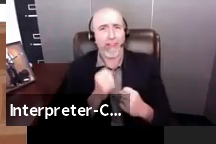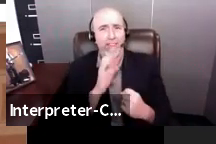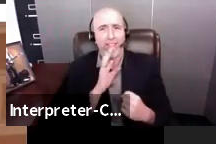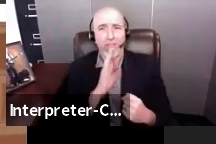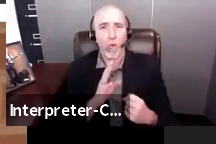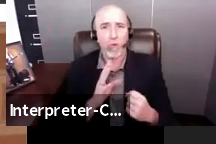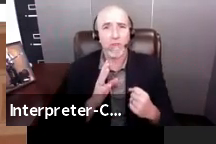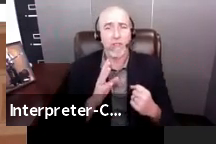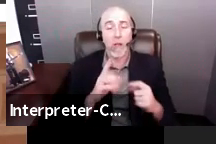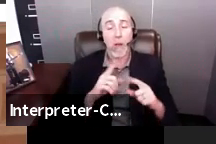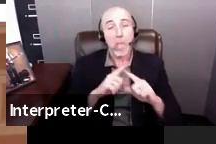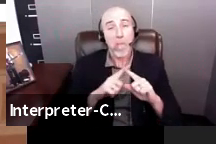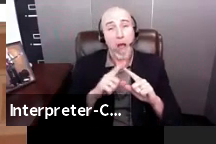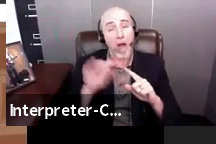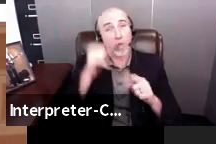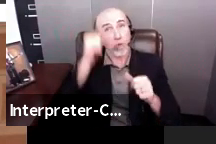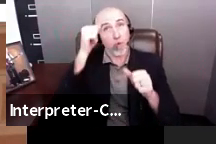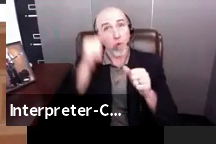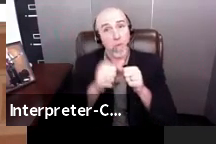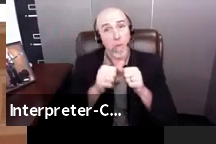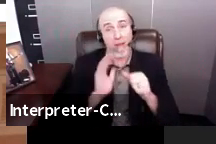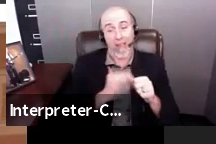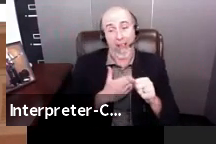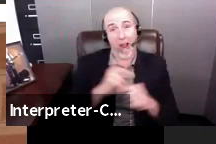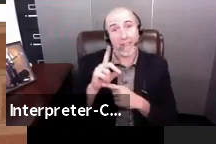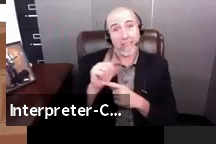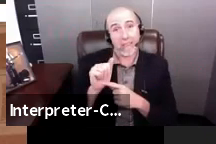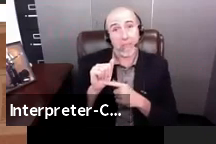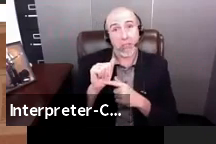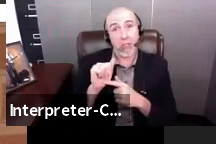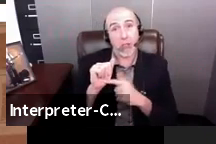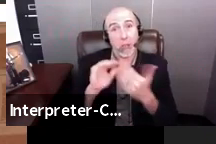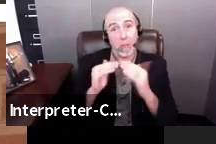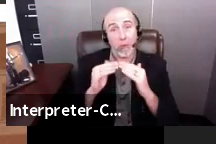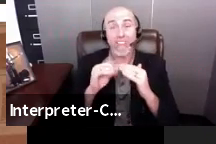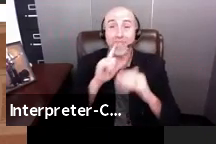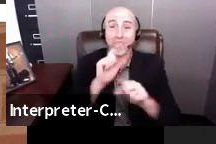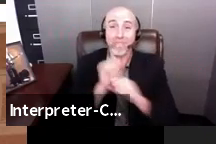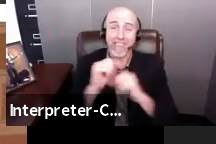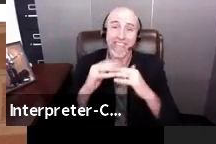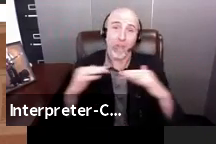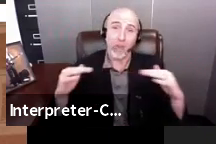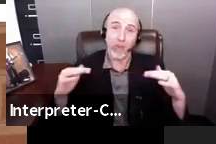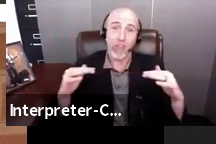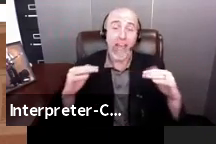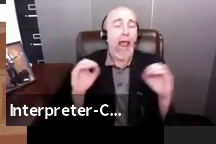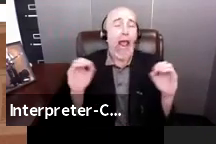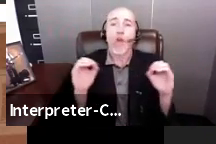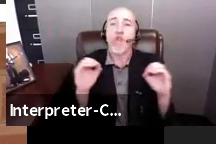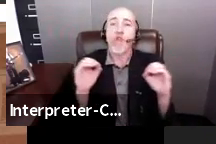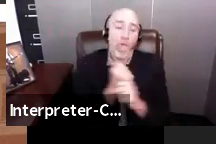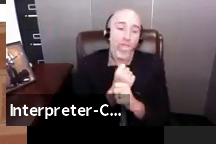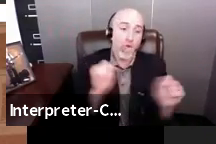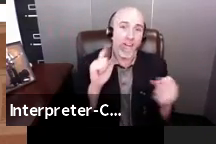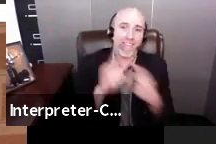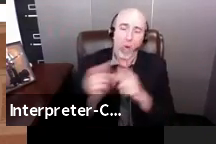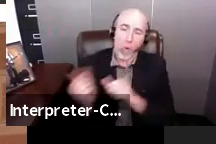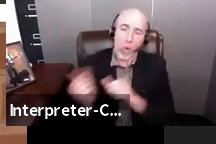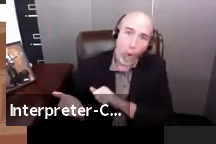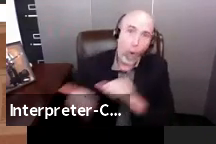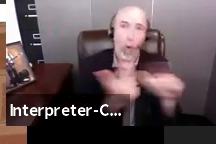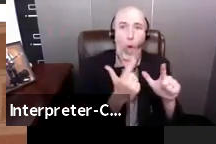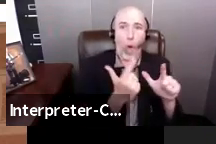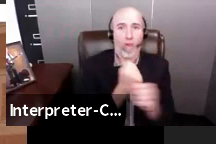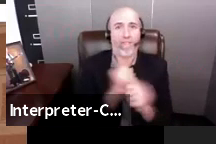our disability community is diverse and that none of us are free until all of us are free.